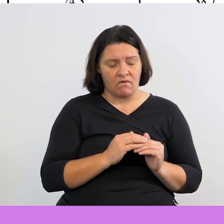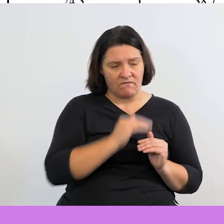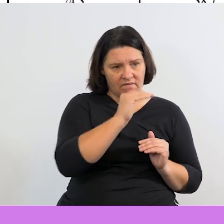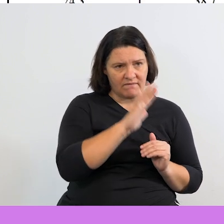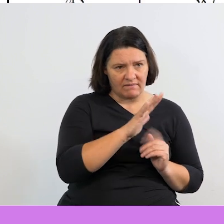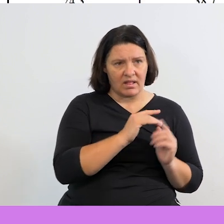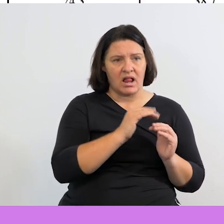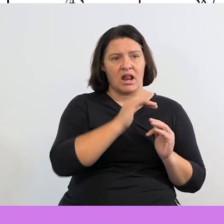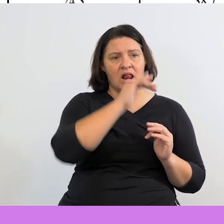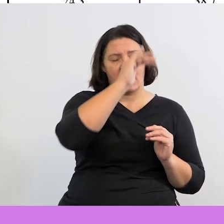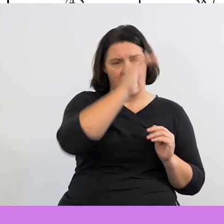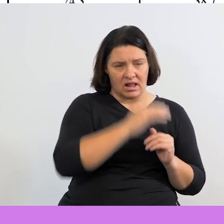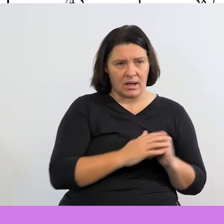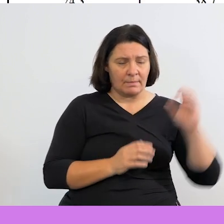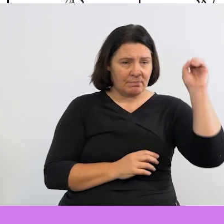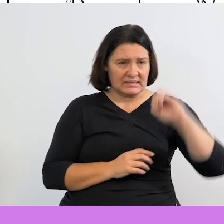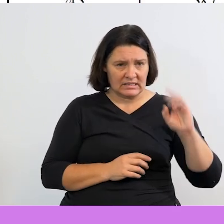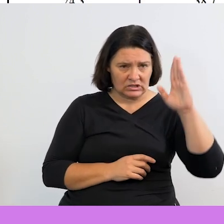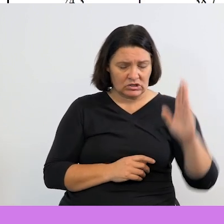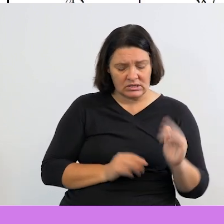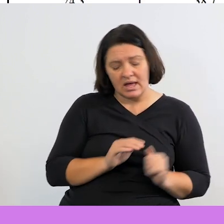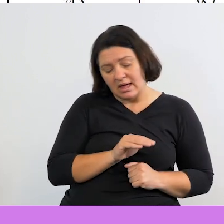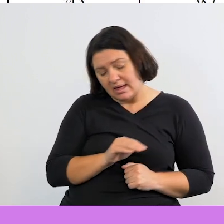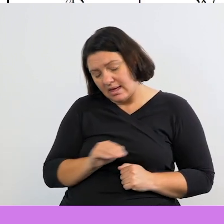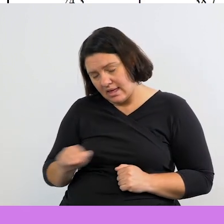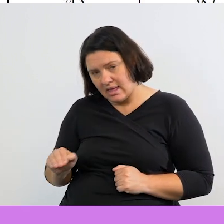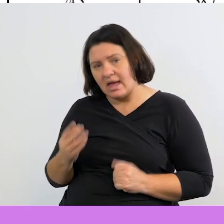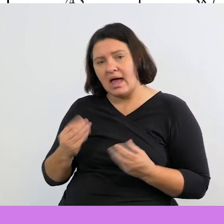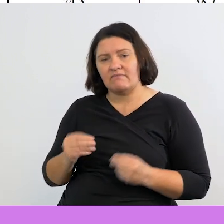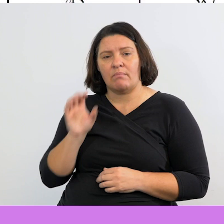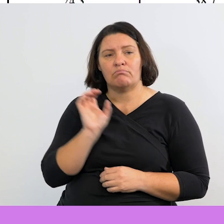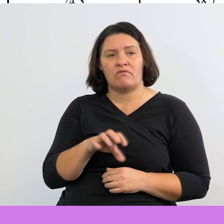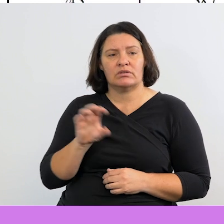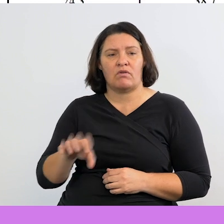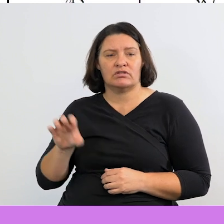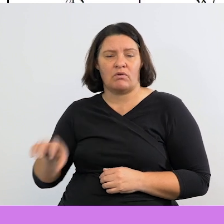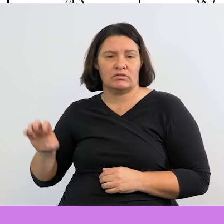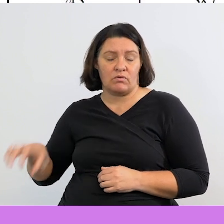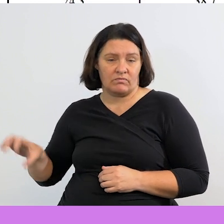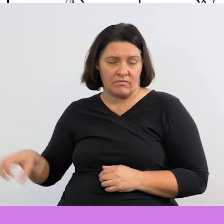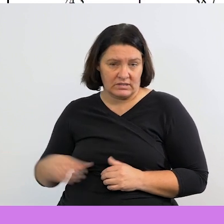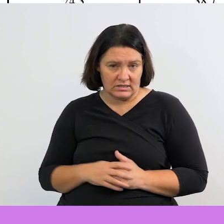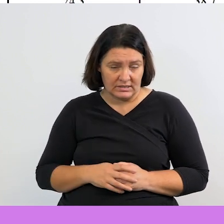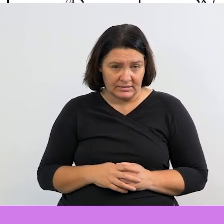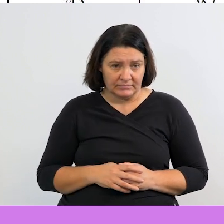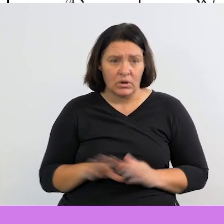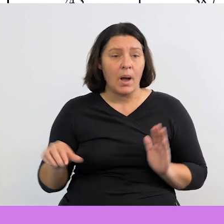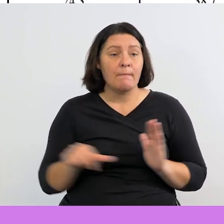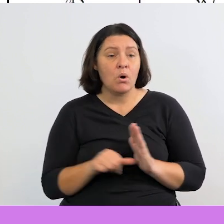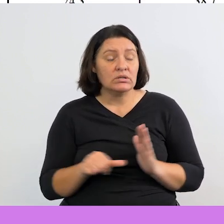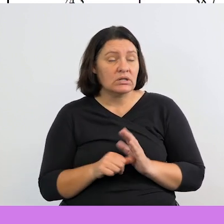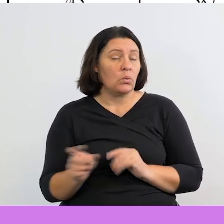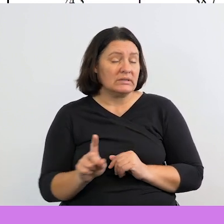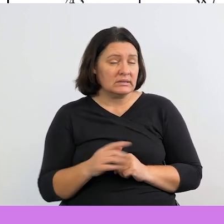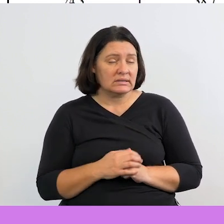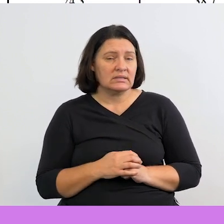2, 3, 4, 5, and so on. And here on our x-axis, right, we have our provinces. What else